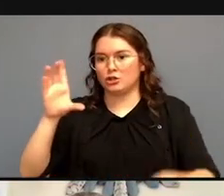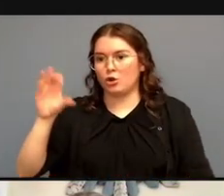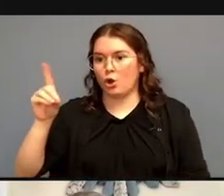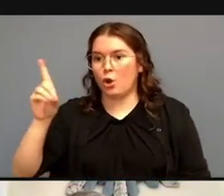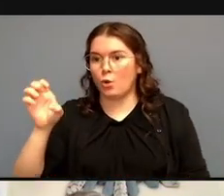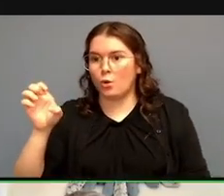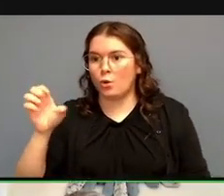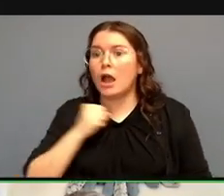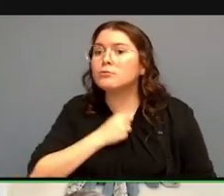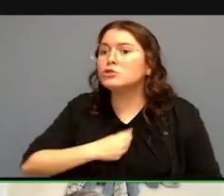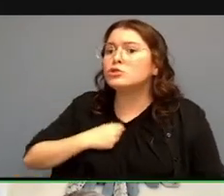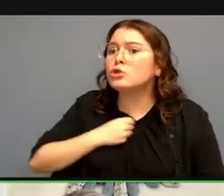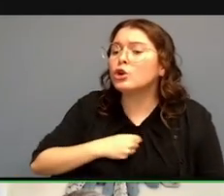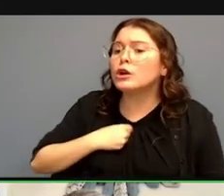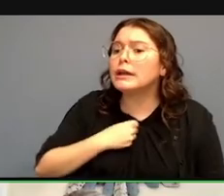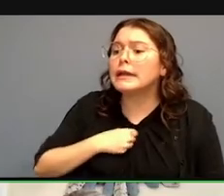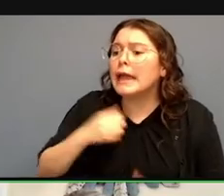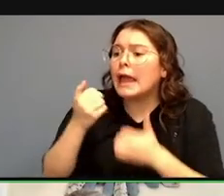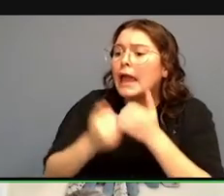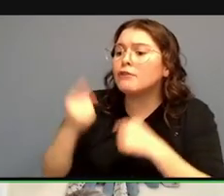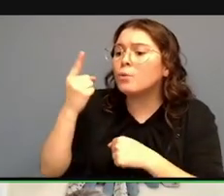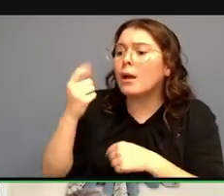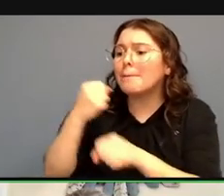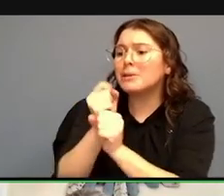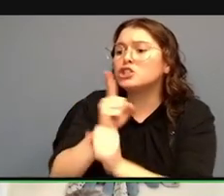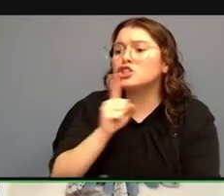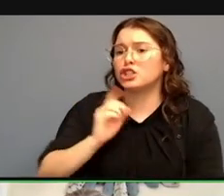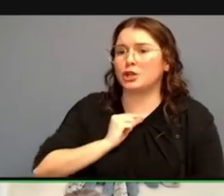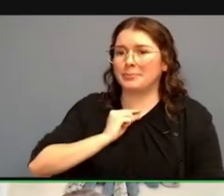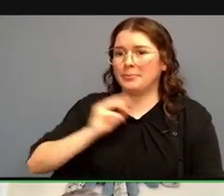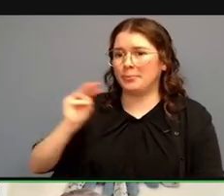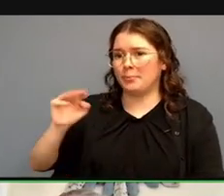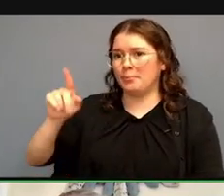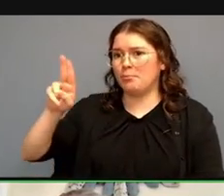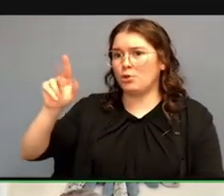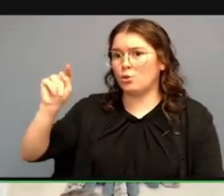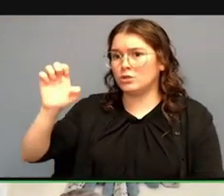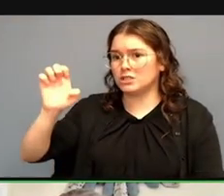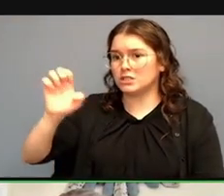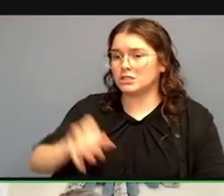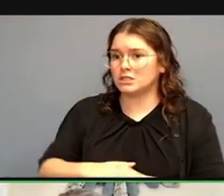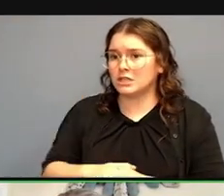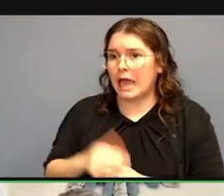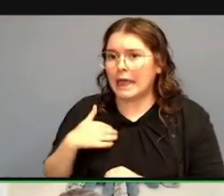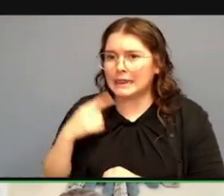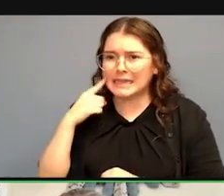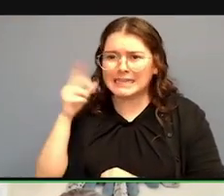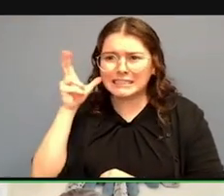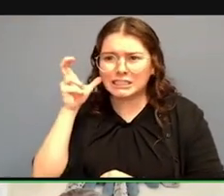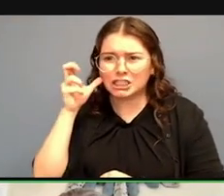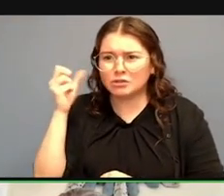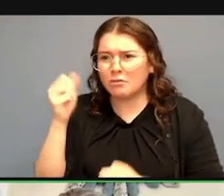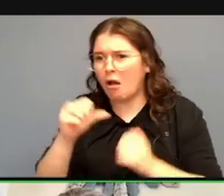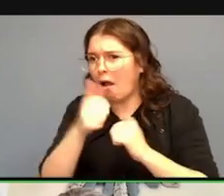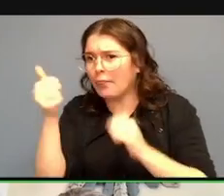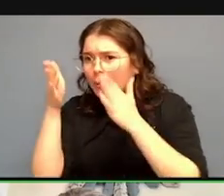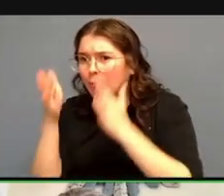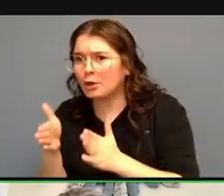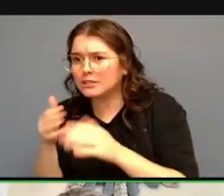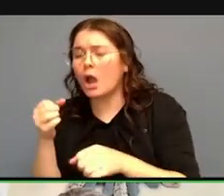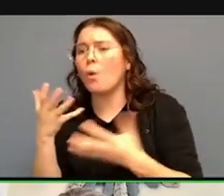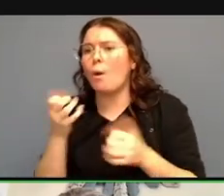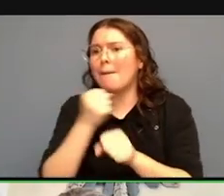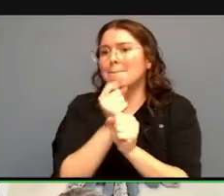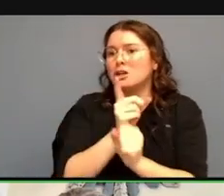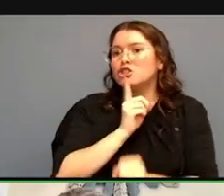I'm sorry, can everyone please make sure they're on mute? I'm hearing some other people and I want to make sure that